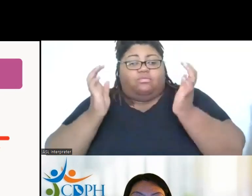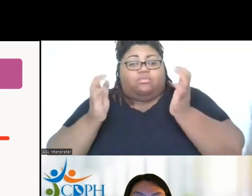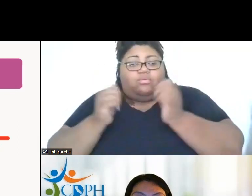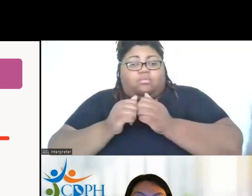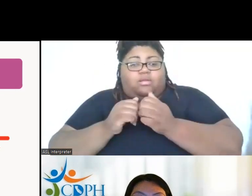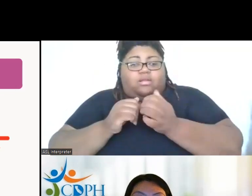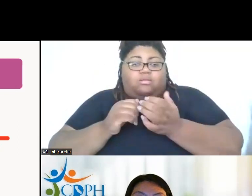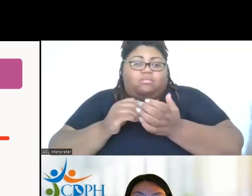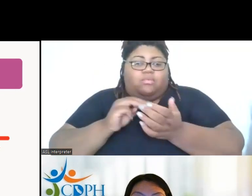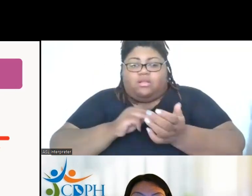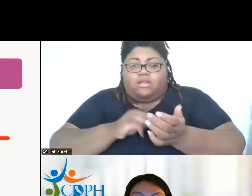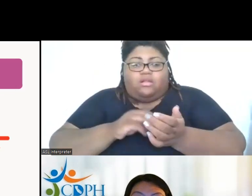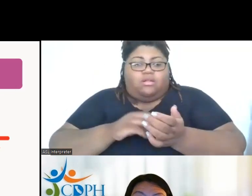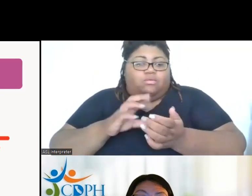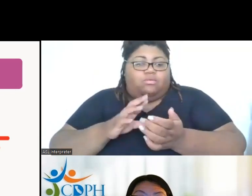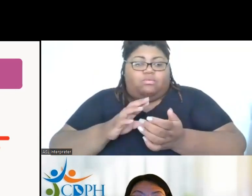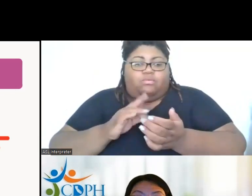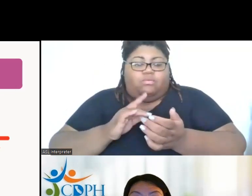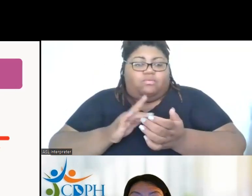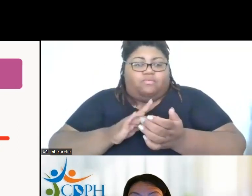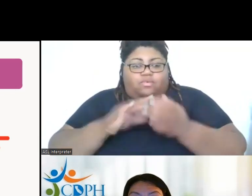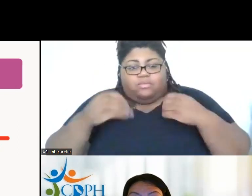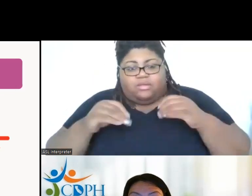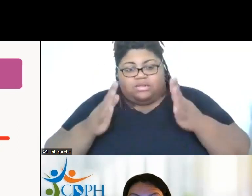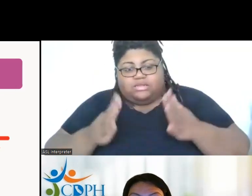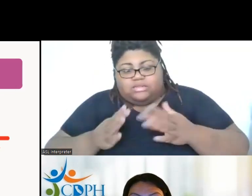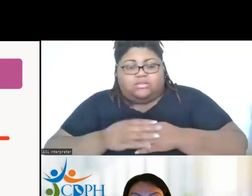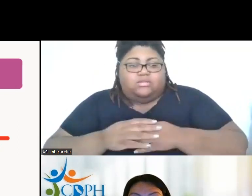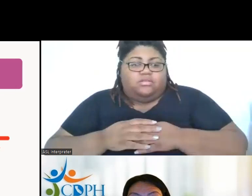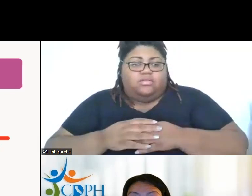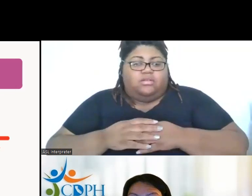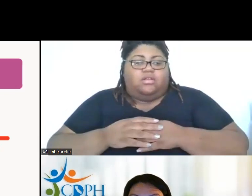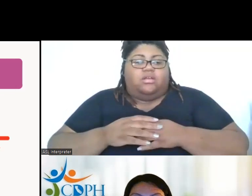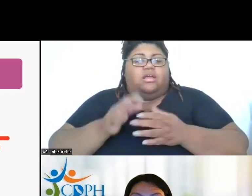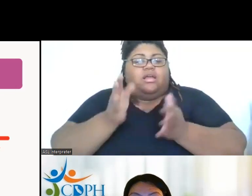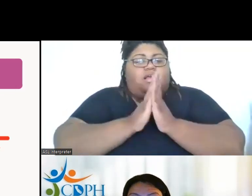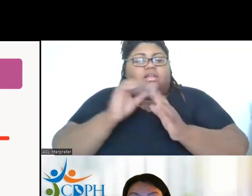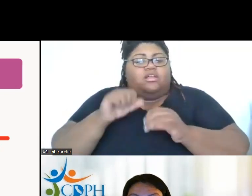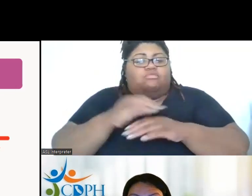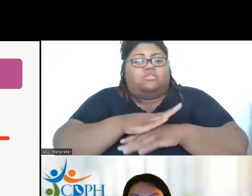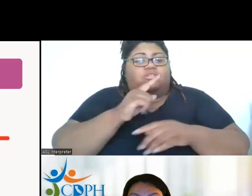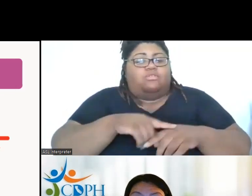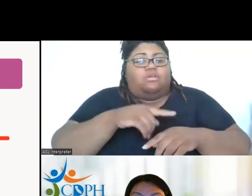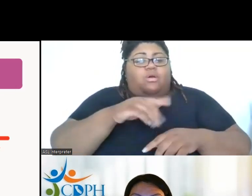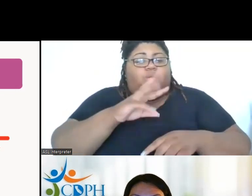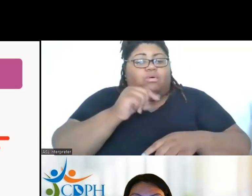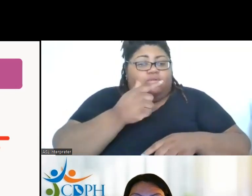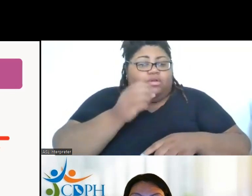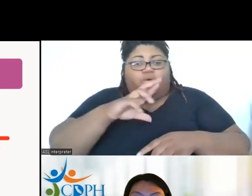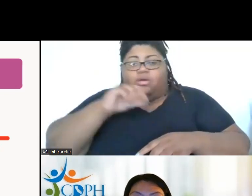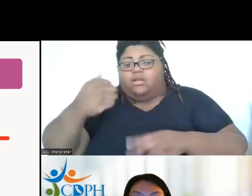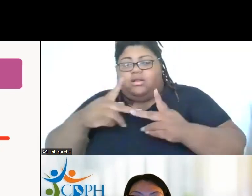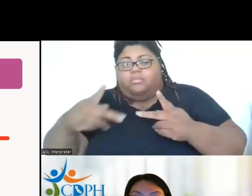prescriber, you would ask them to send it to a pharmacy that delivers, whether that be Walgreens or another pharmacy that you know